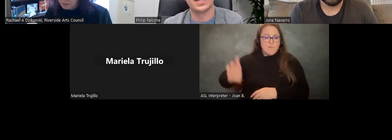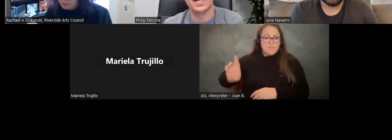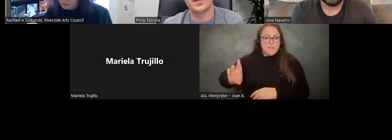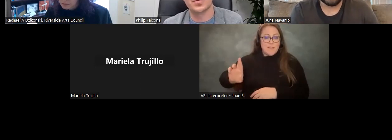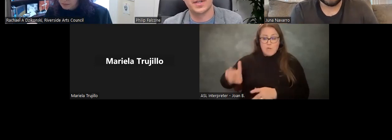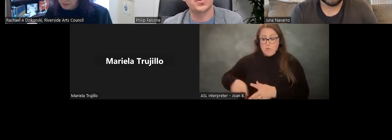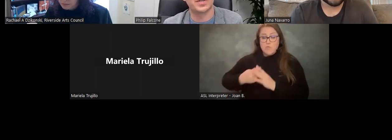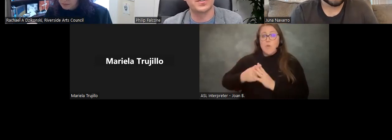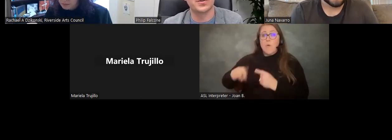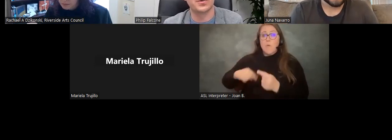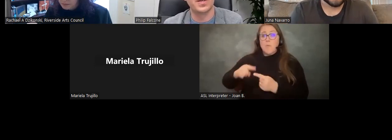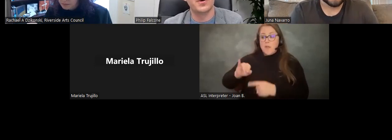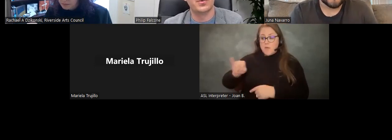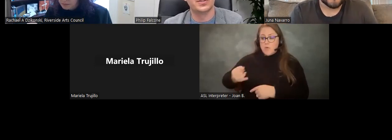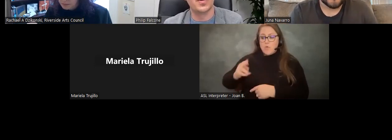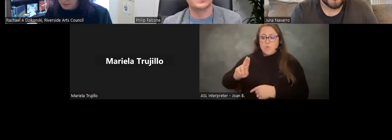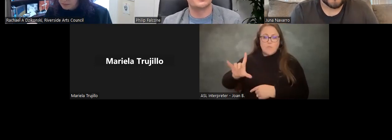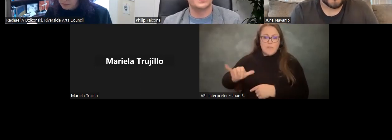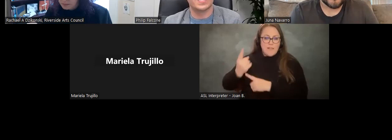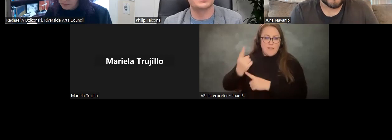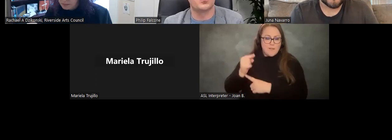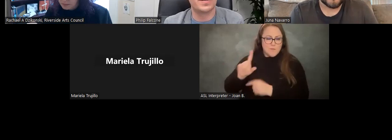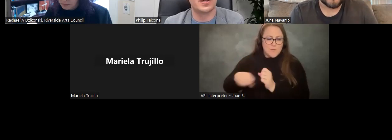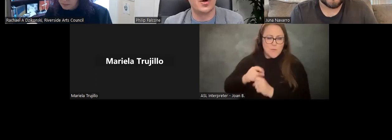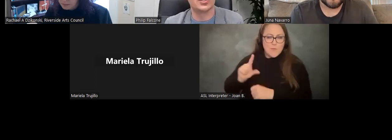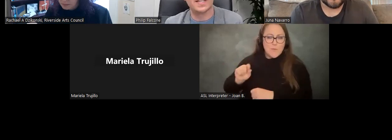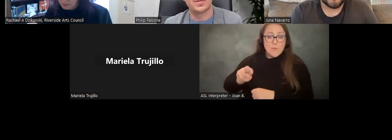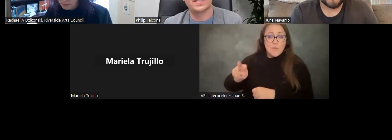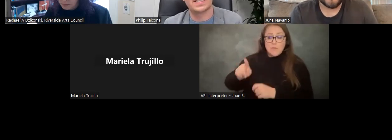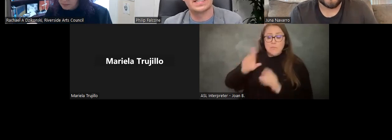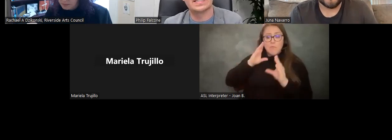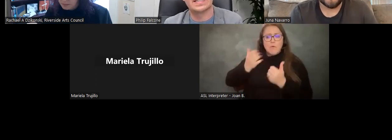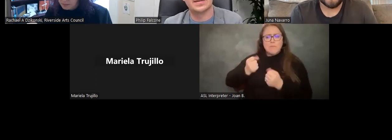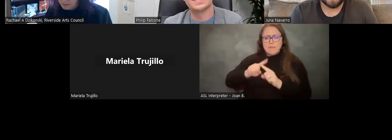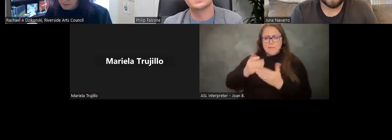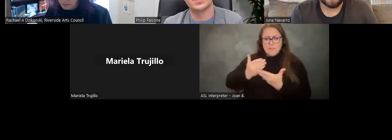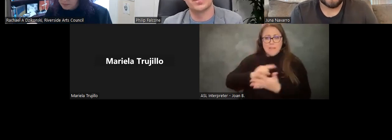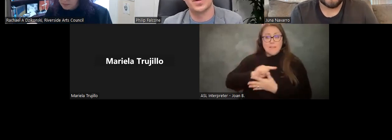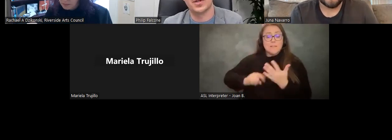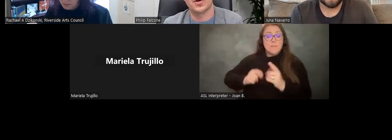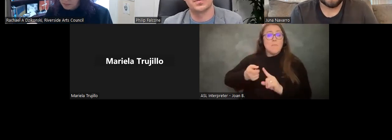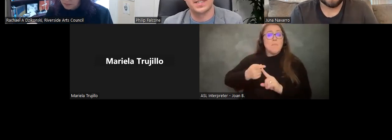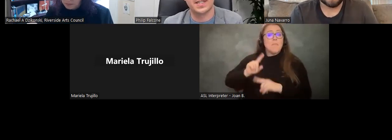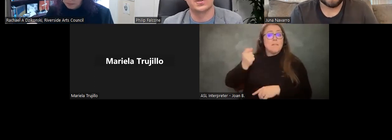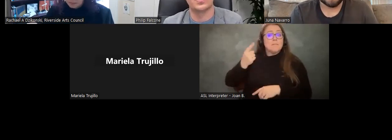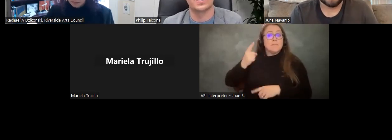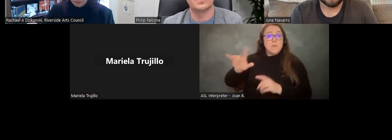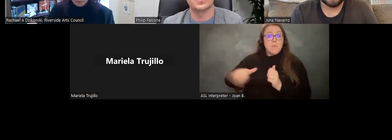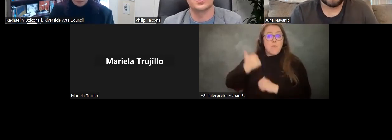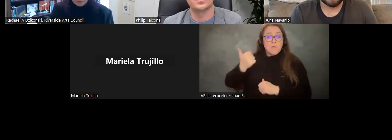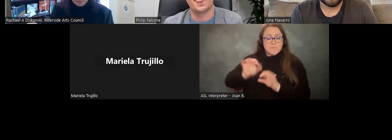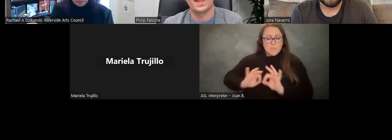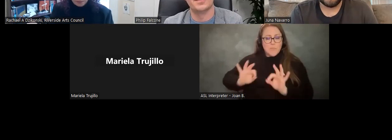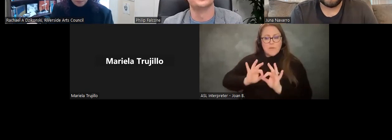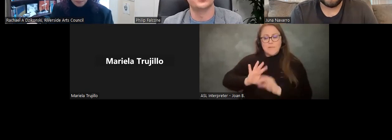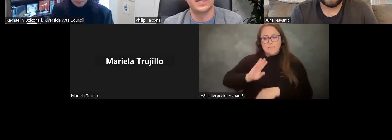in July of 2022, which focuses on many things, but one of the large aspects is installation of public art, particularly when it comes